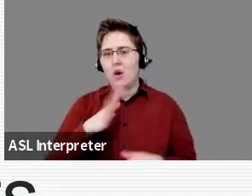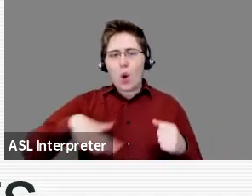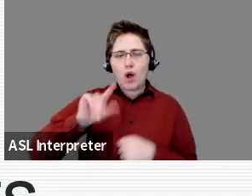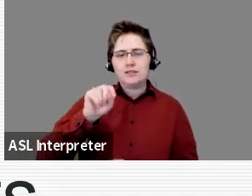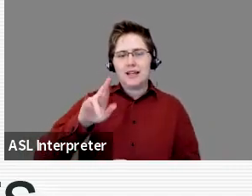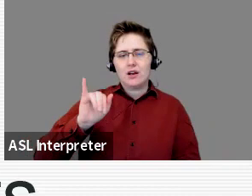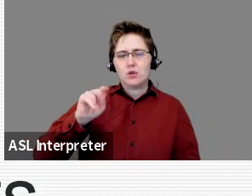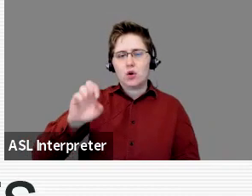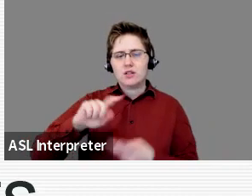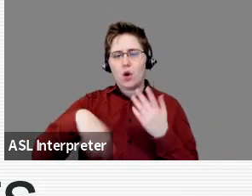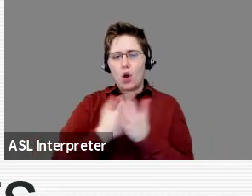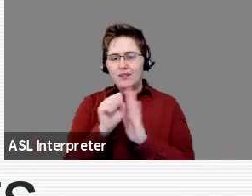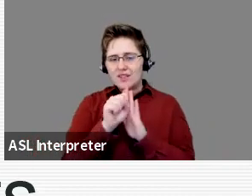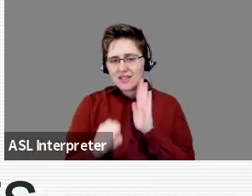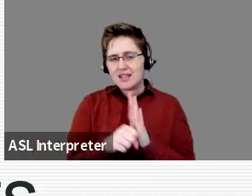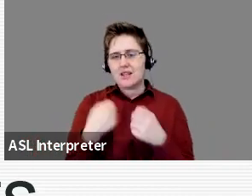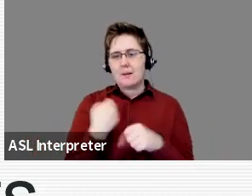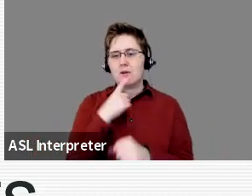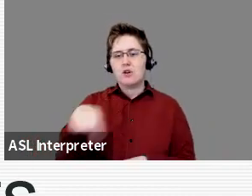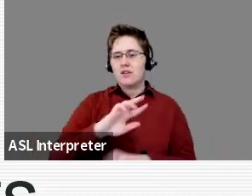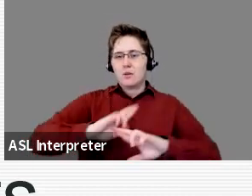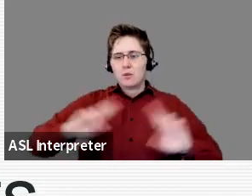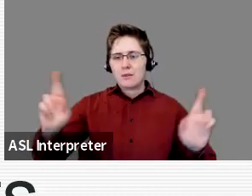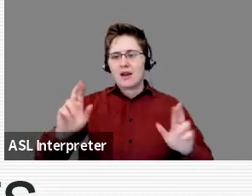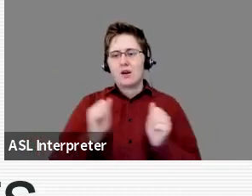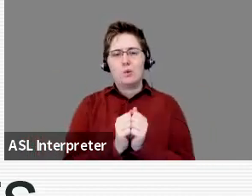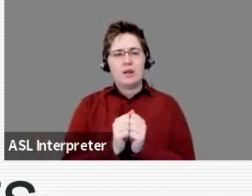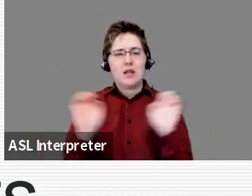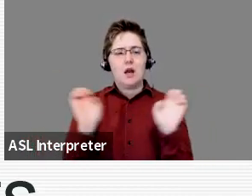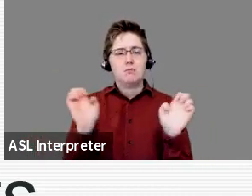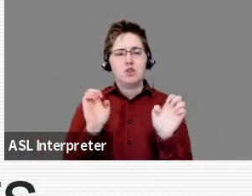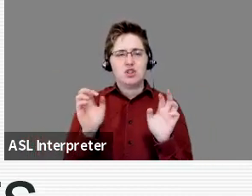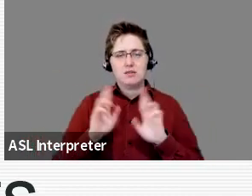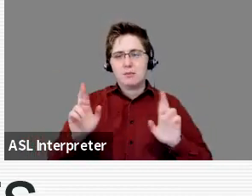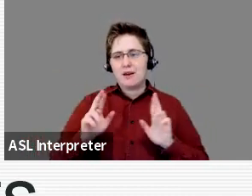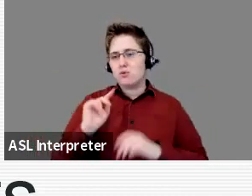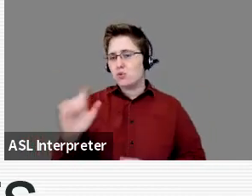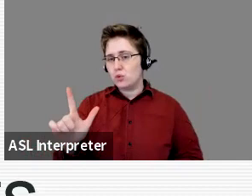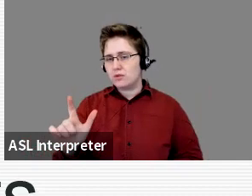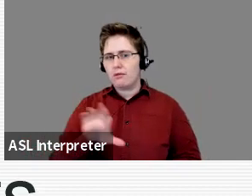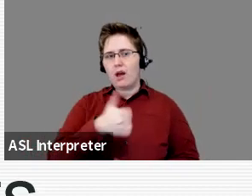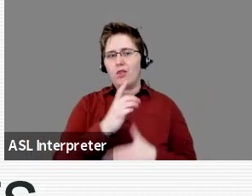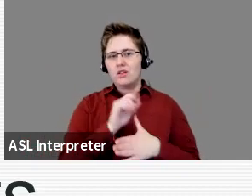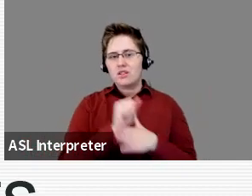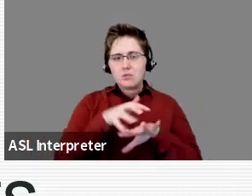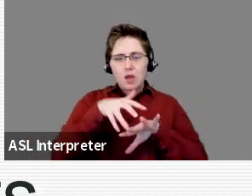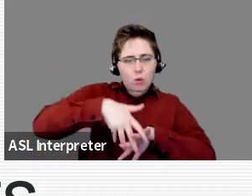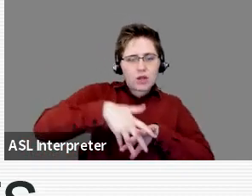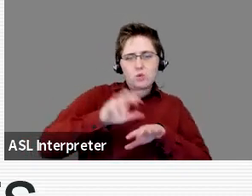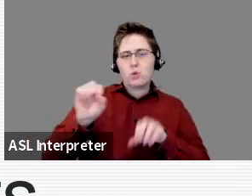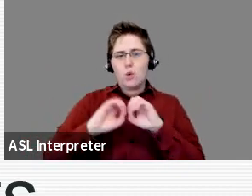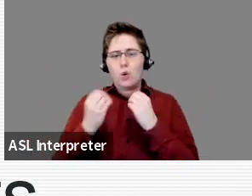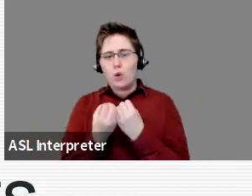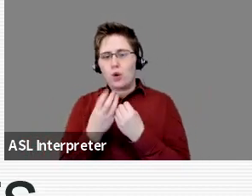all of the states, to make sure that they're prepared with emergency preparedness tools. Other disability grassroots organizations